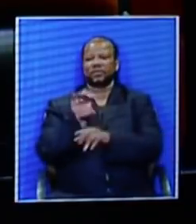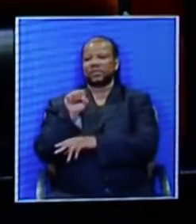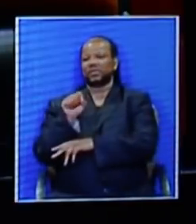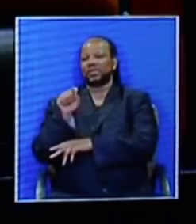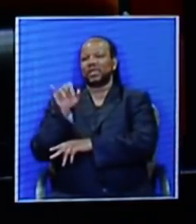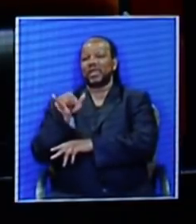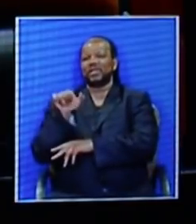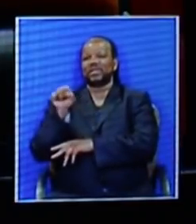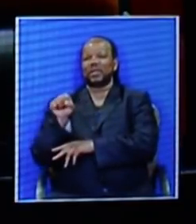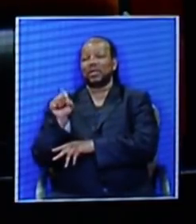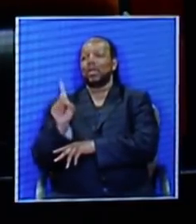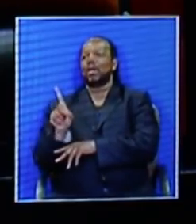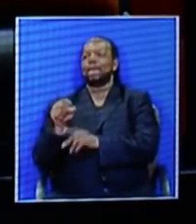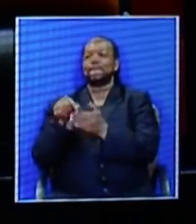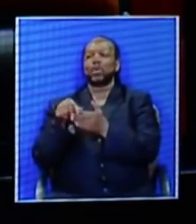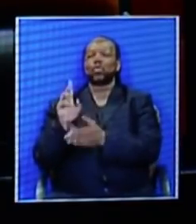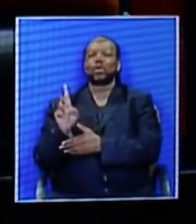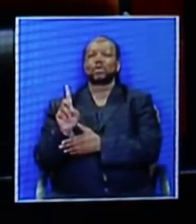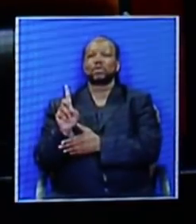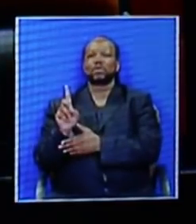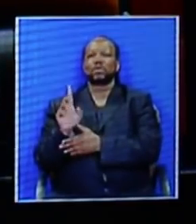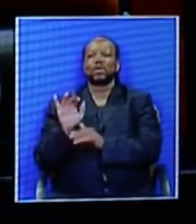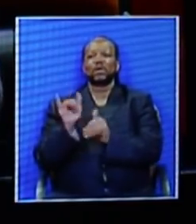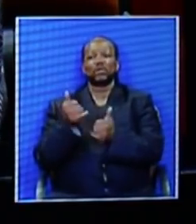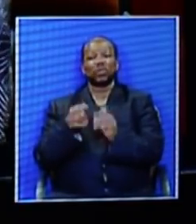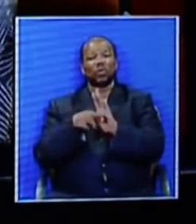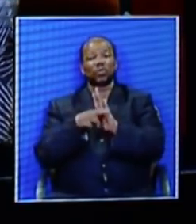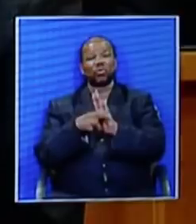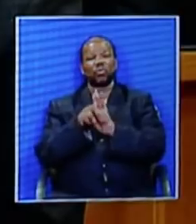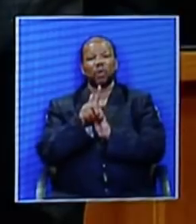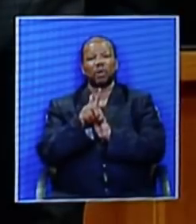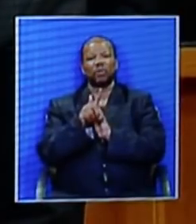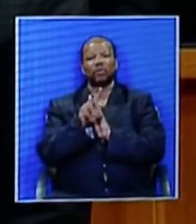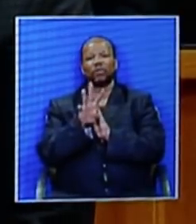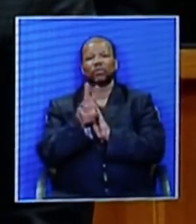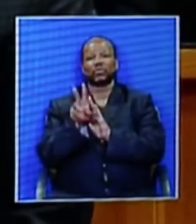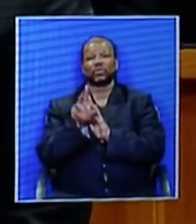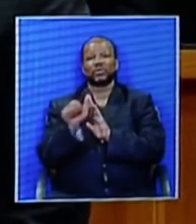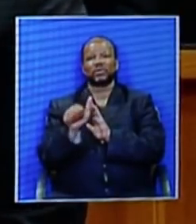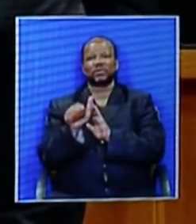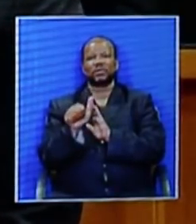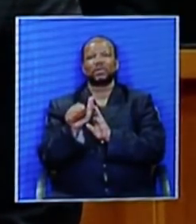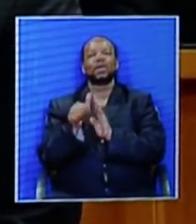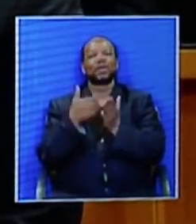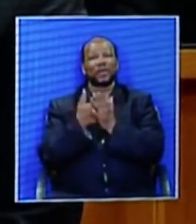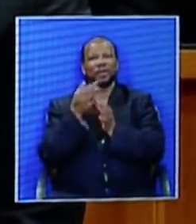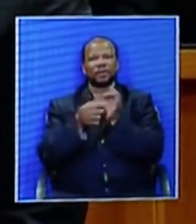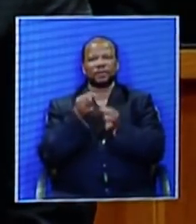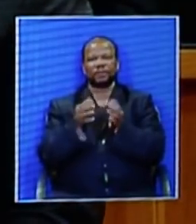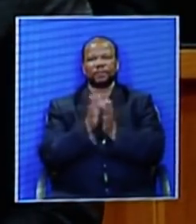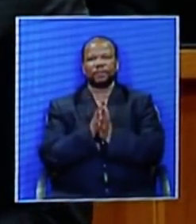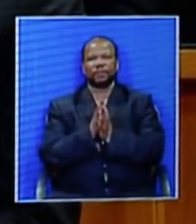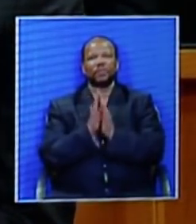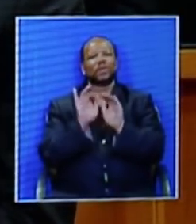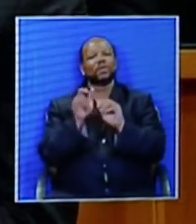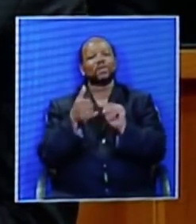Stienesen, what is the point? Madam Speaker, if you've got your rule book there, it's Rule 142.6, if I may. Rule 142.6